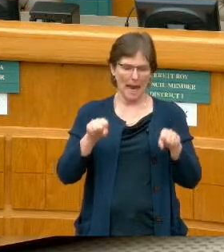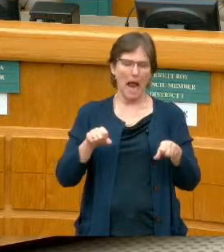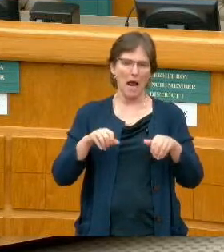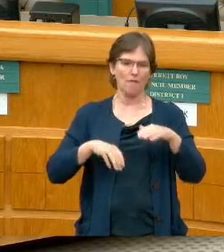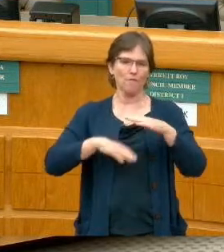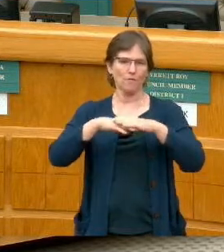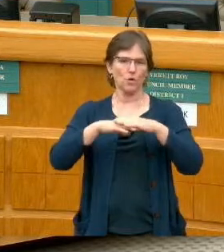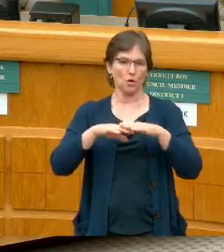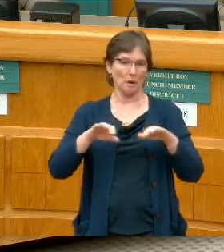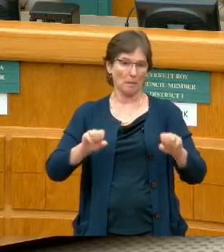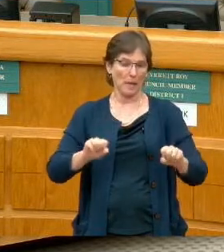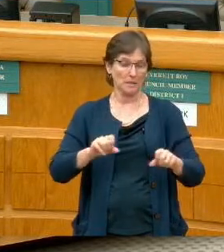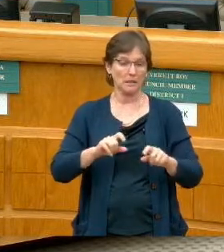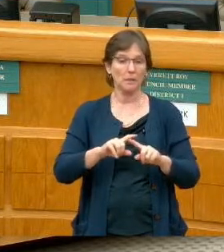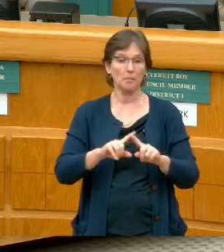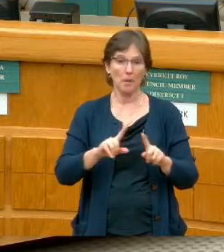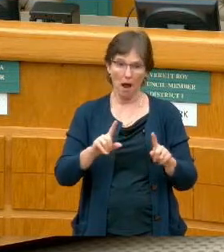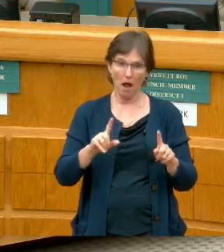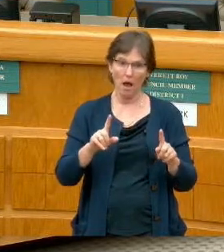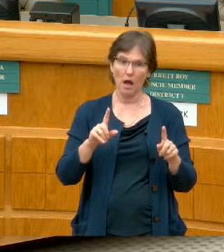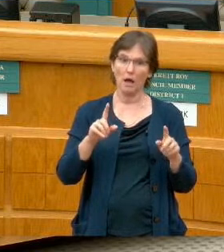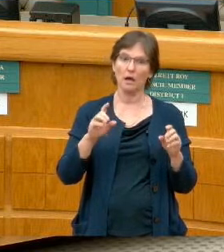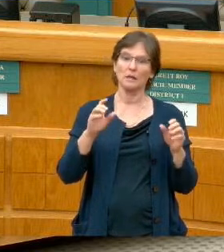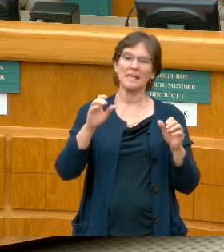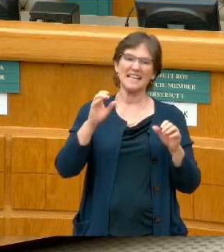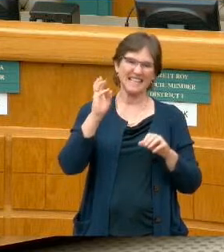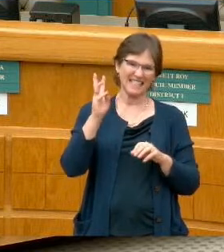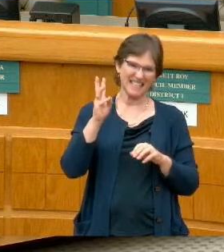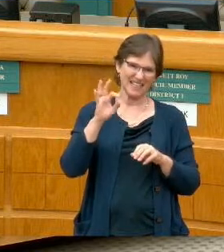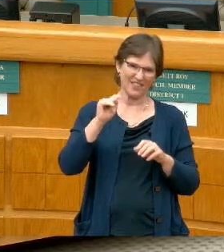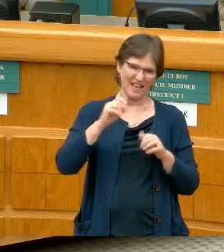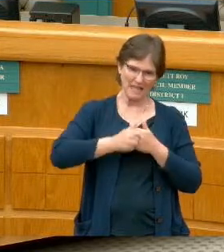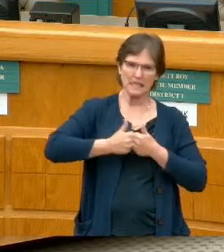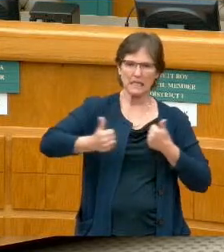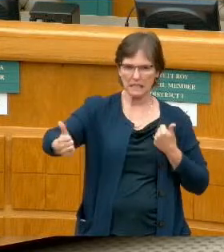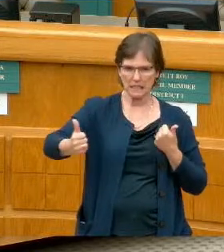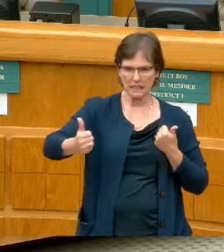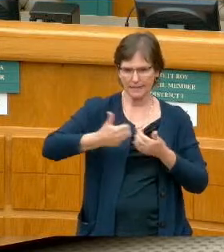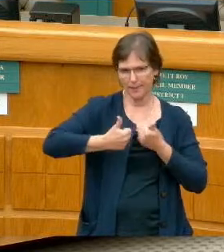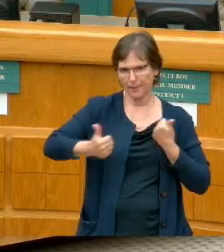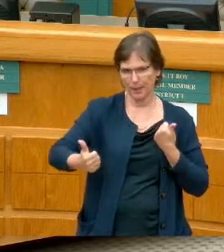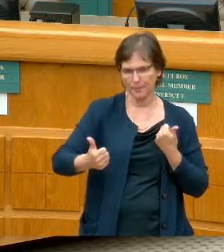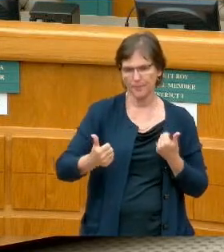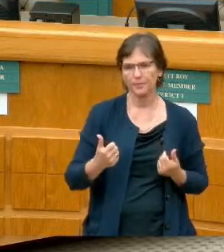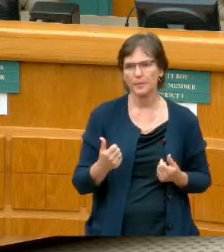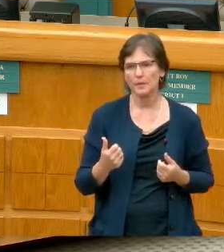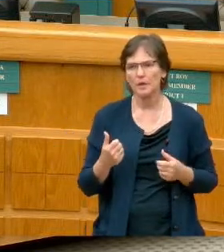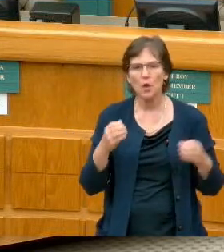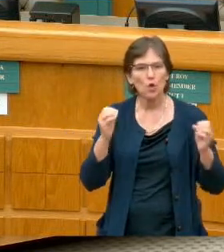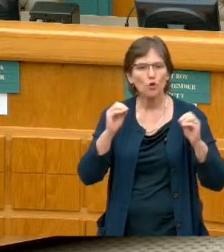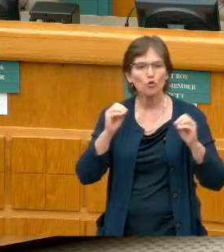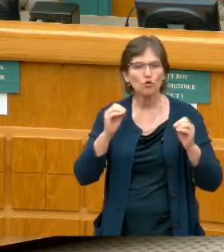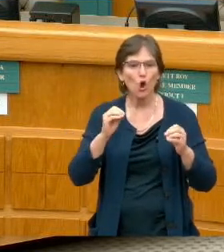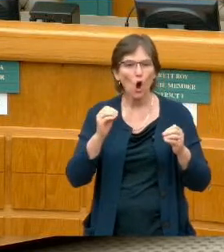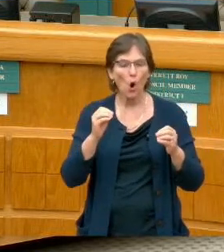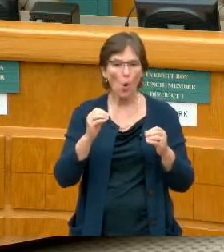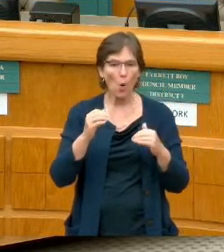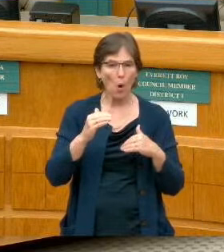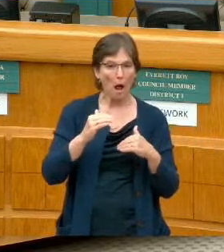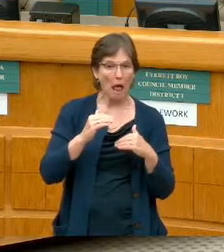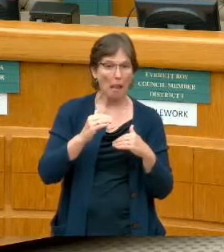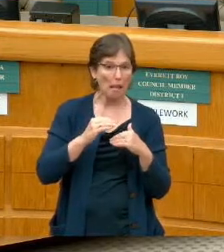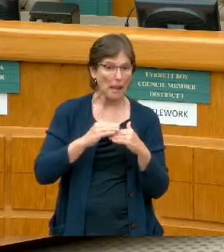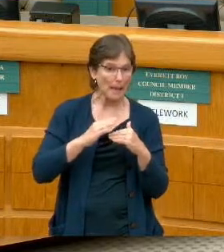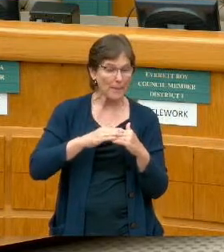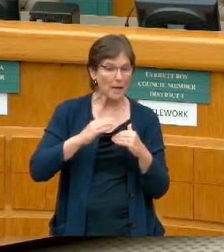from this is that there's also no occupancy limit on the religious services, local government operations, and I think I'm going to have